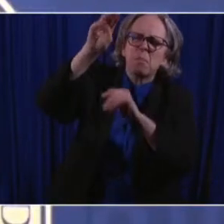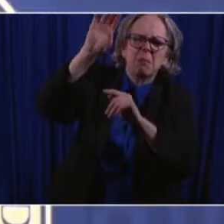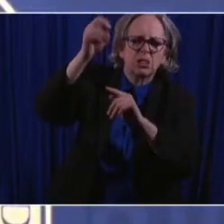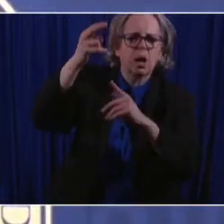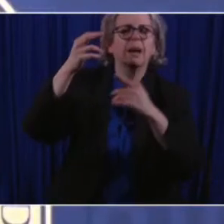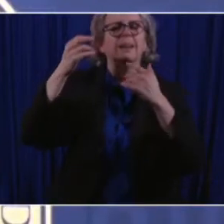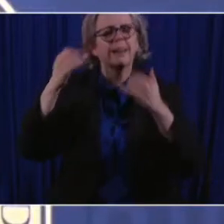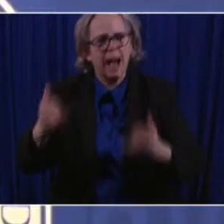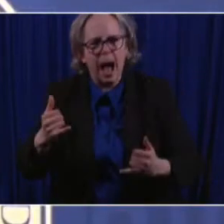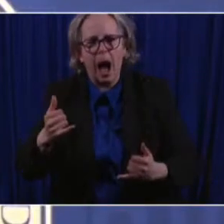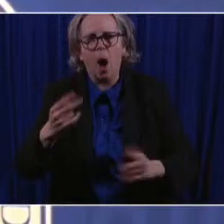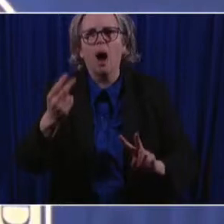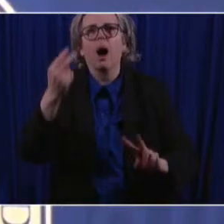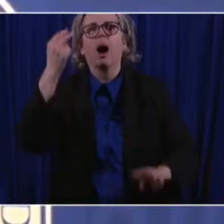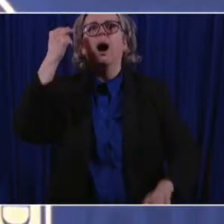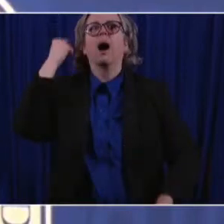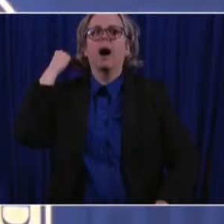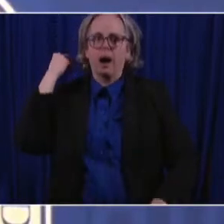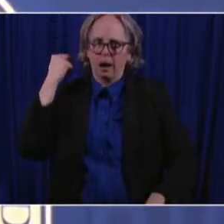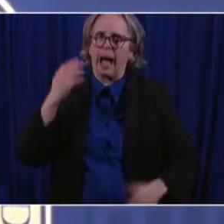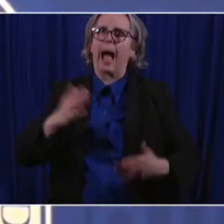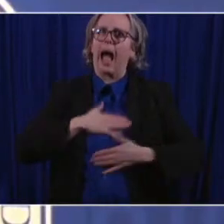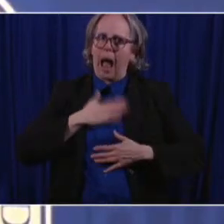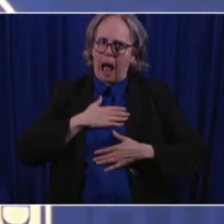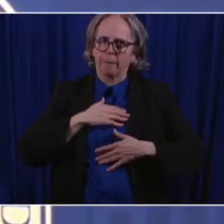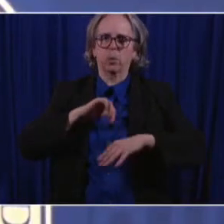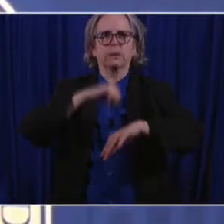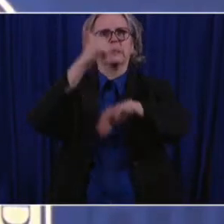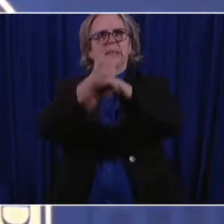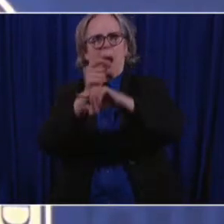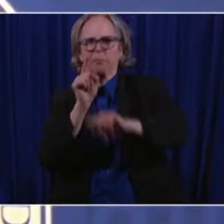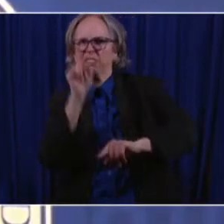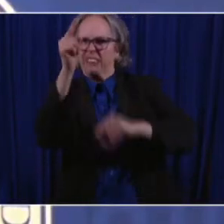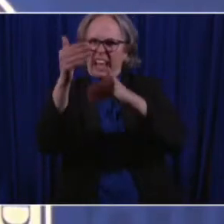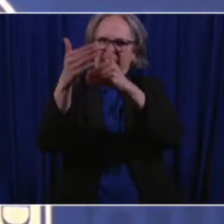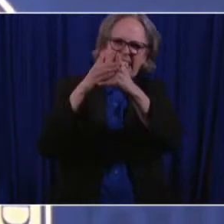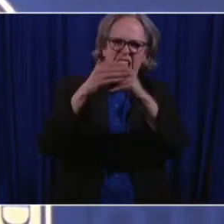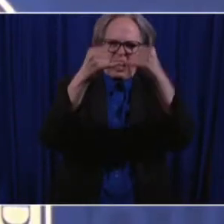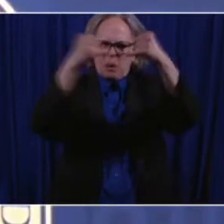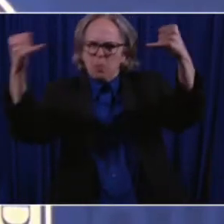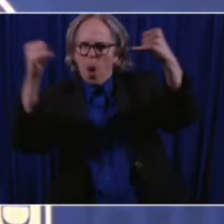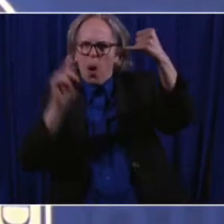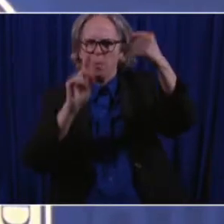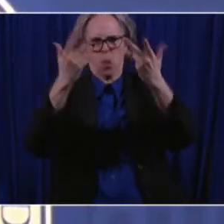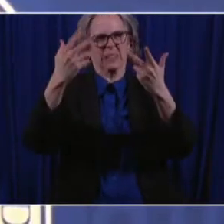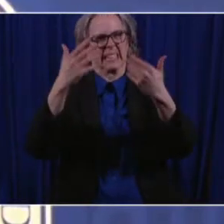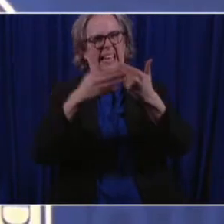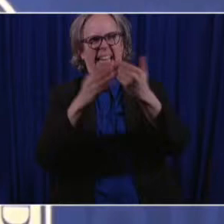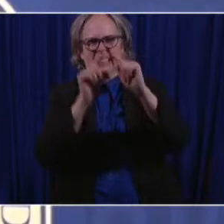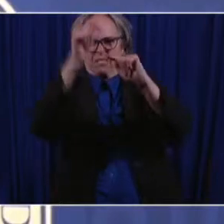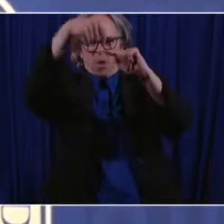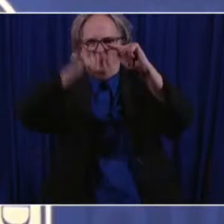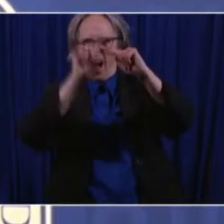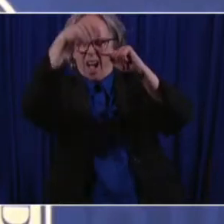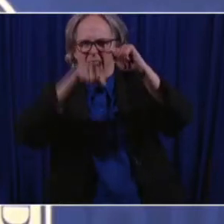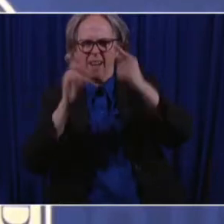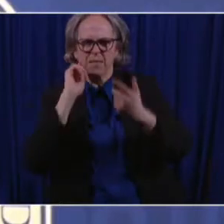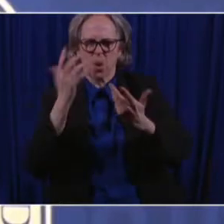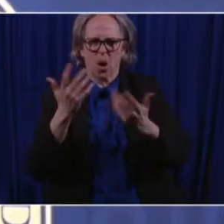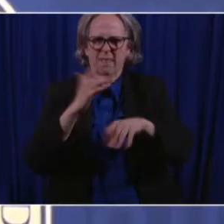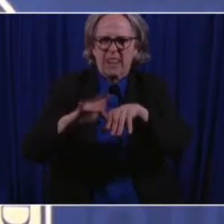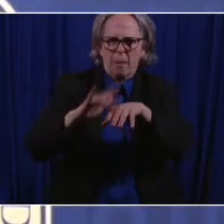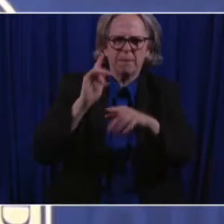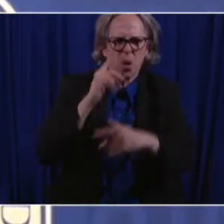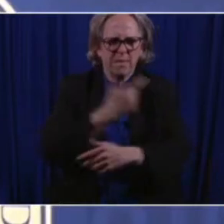number of vaccinated individuals in the Michigan side as well as the Ohio side. So when we do share people back and forth, I have a little bit